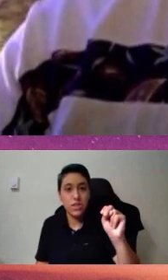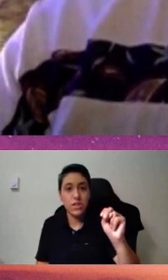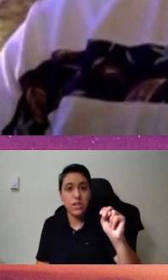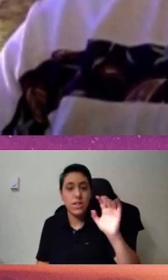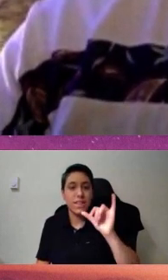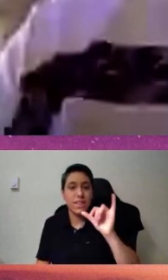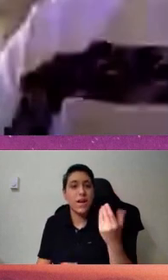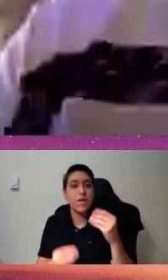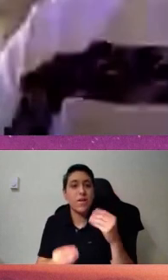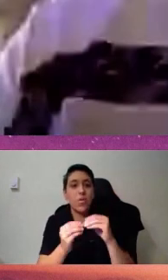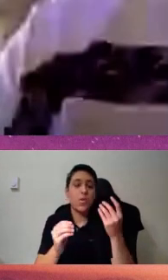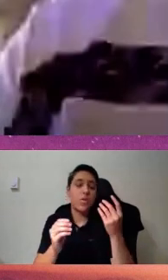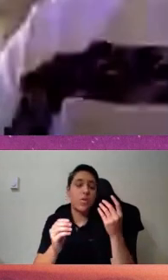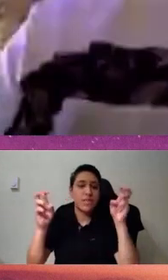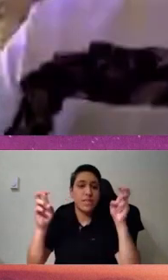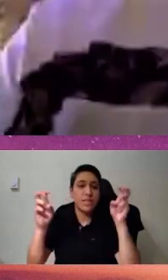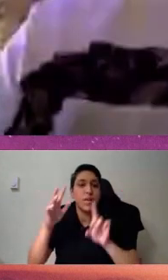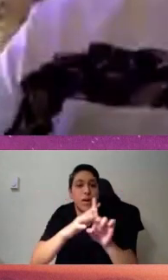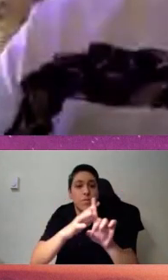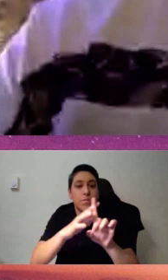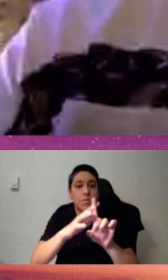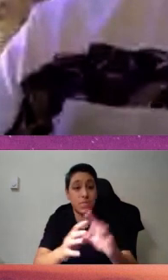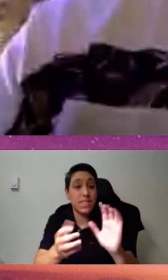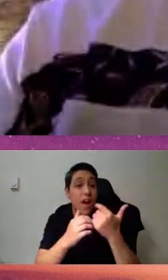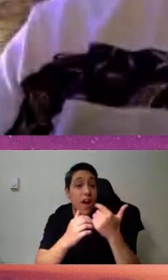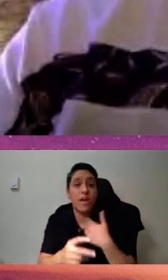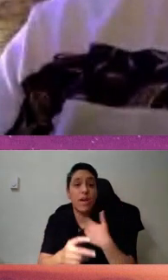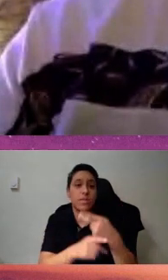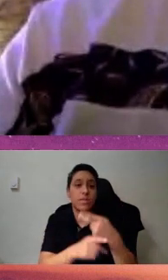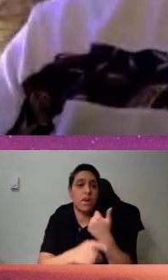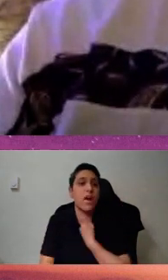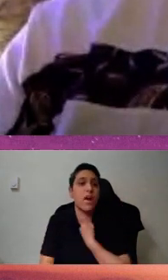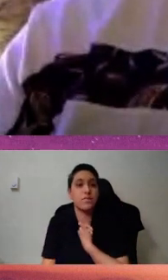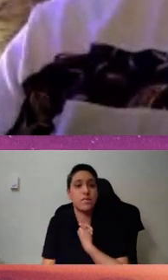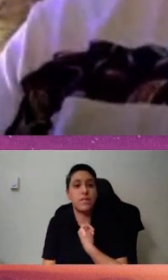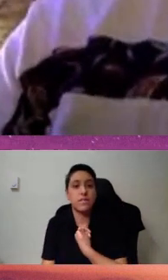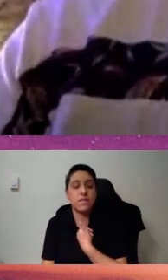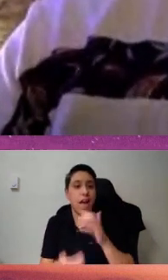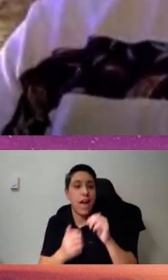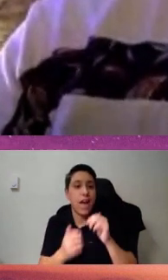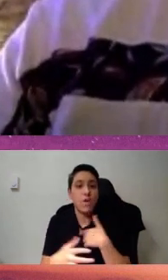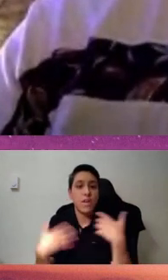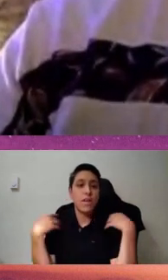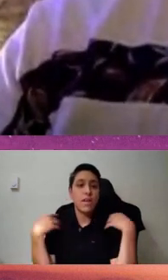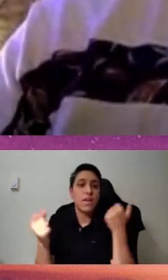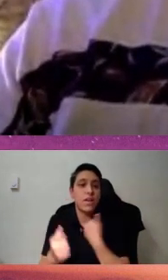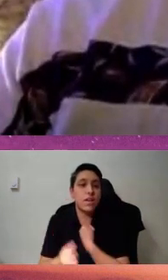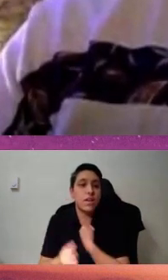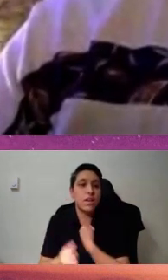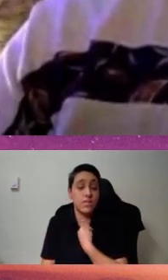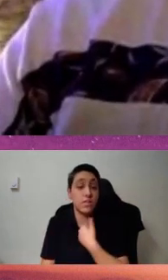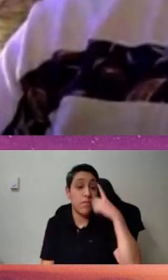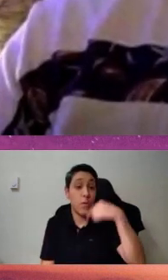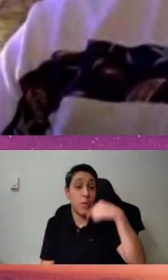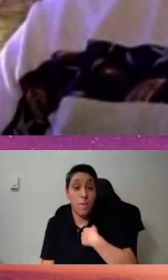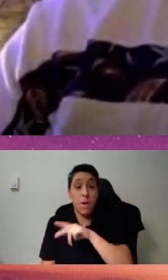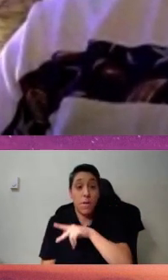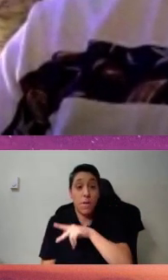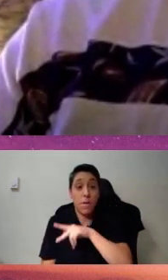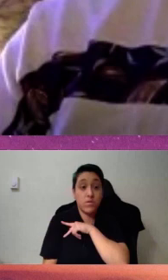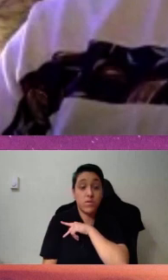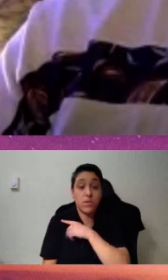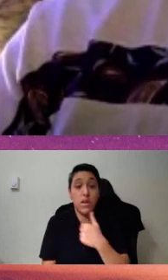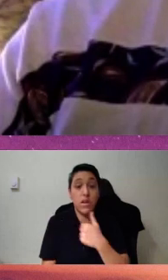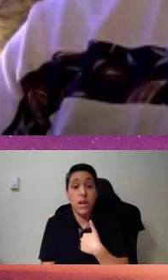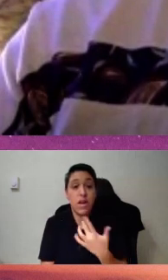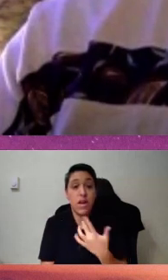is going to come up of like, how are we taking care of ourselves, right? How are we healing ourselves? For me personally, it's very much